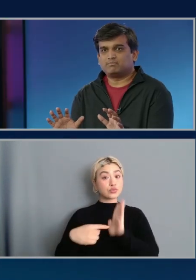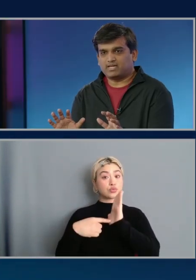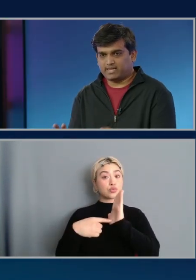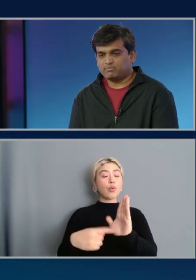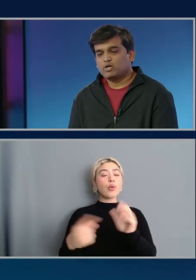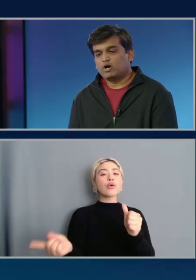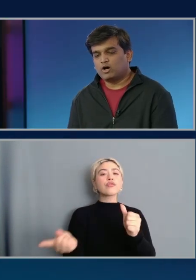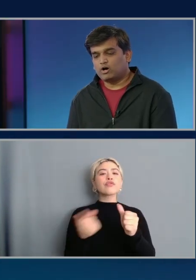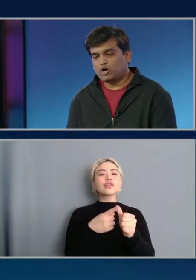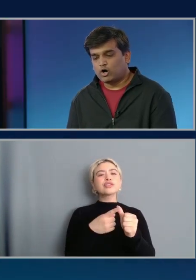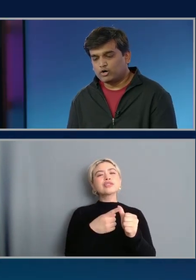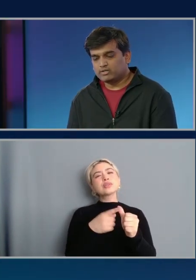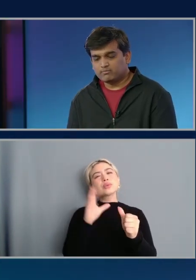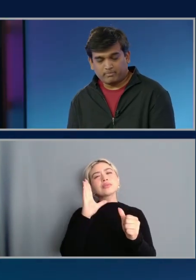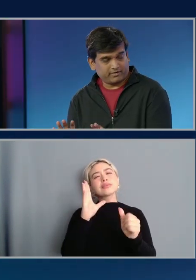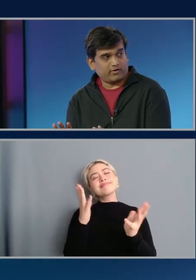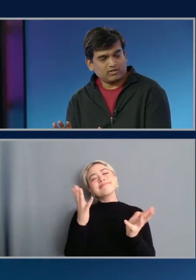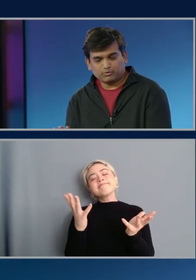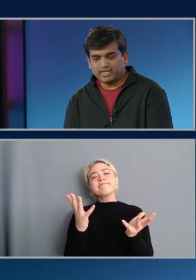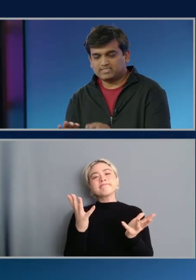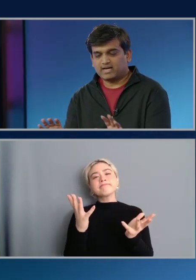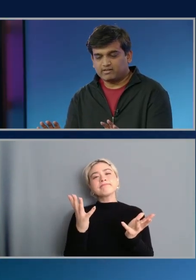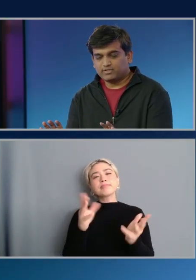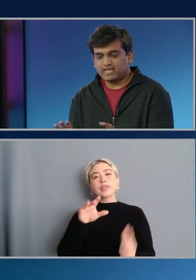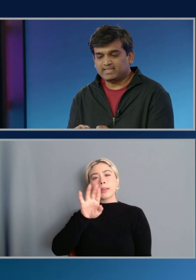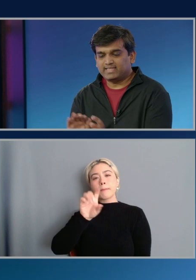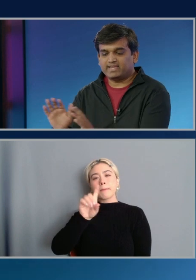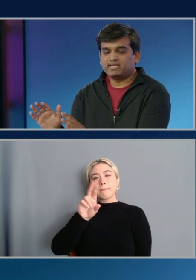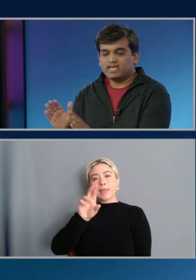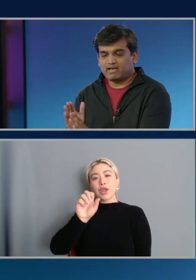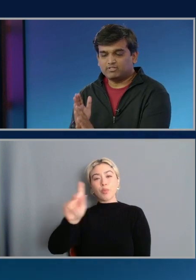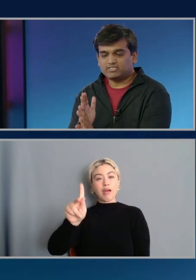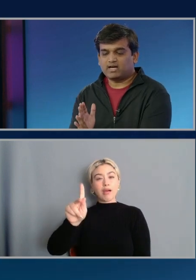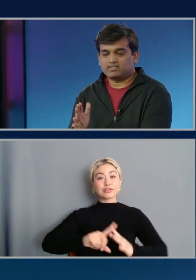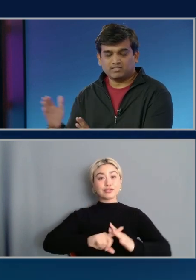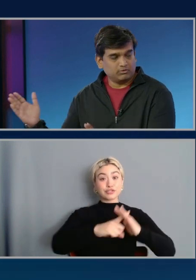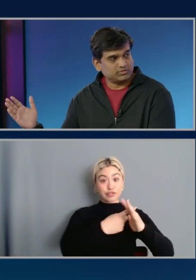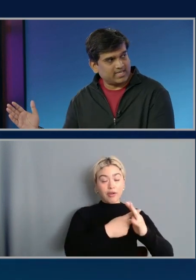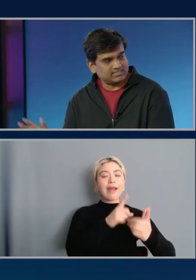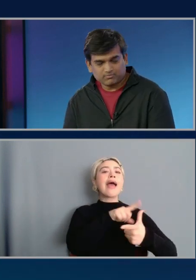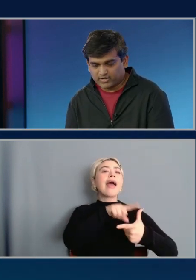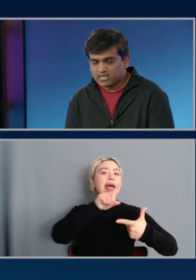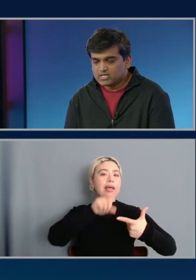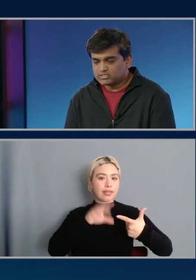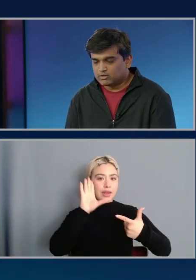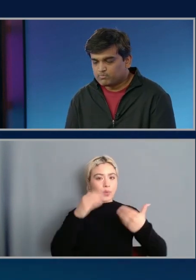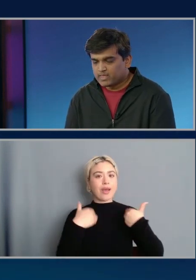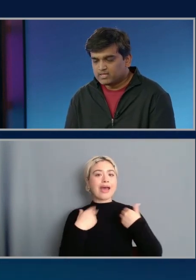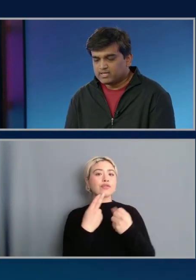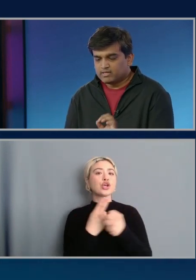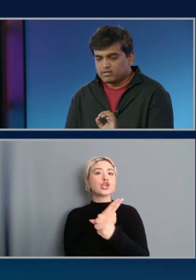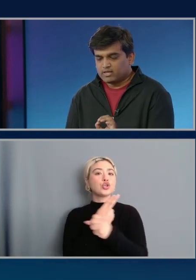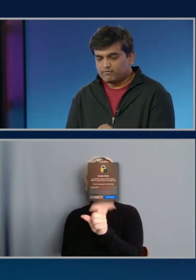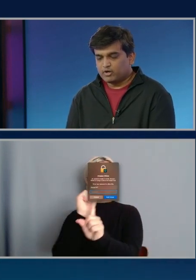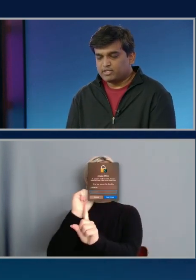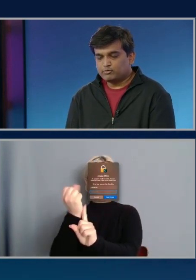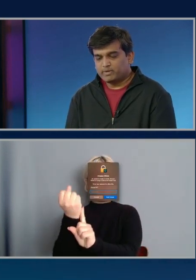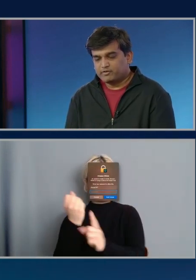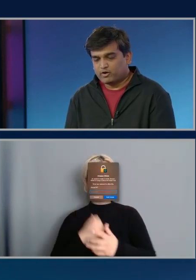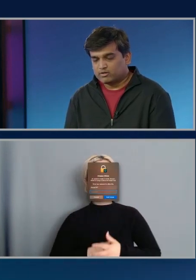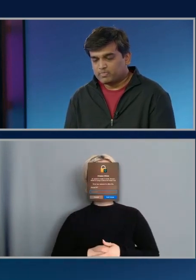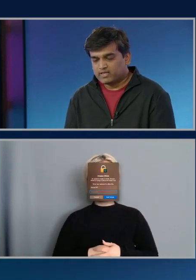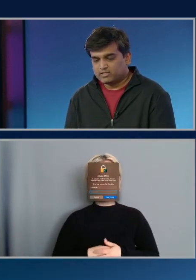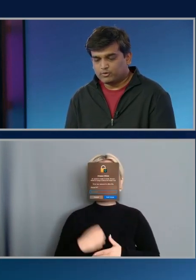spend some time on Bedrock to get started with, and then I will start a use case. Right? So if you are